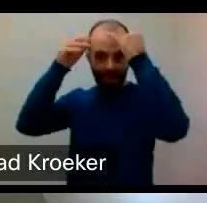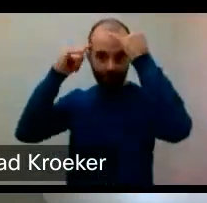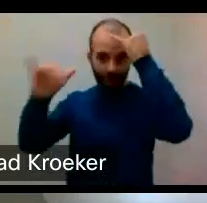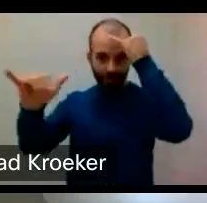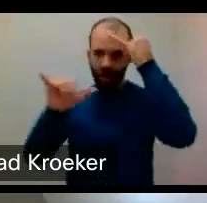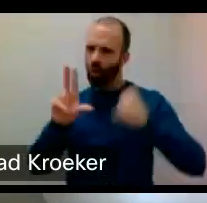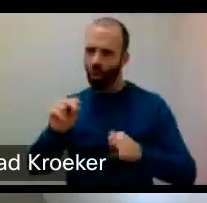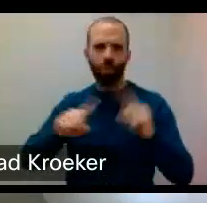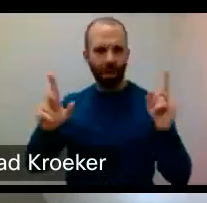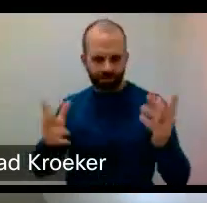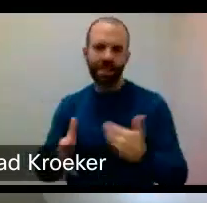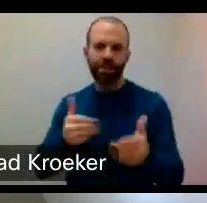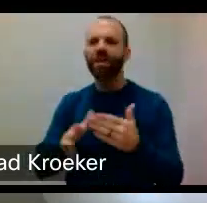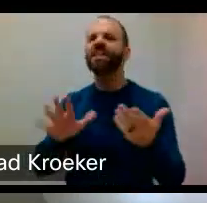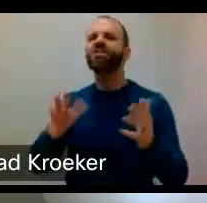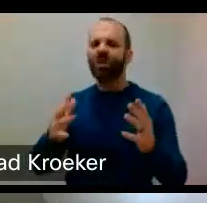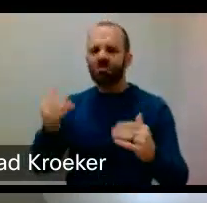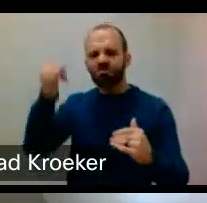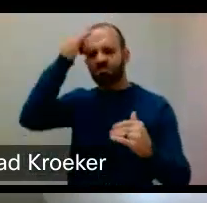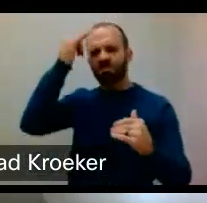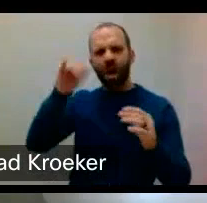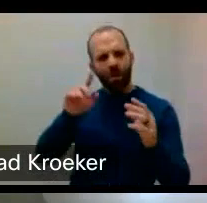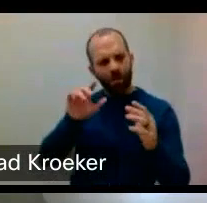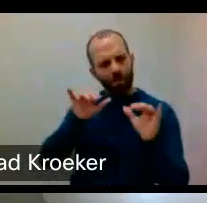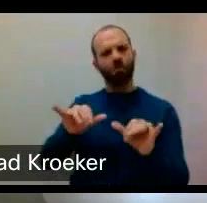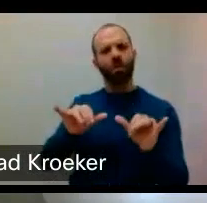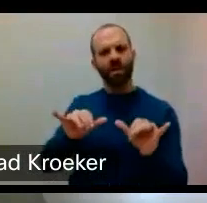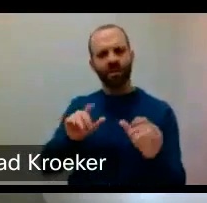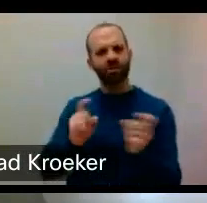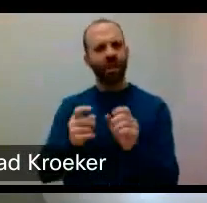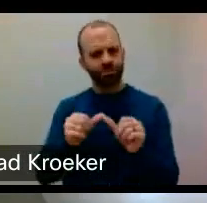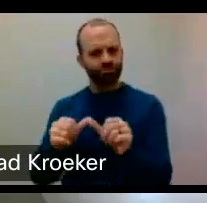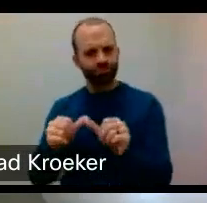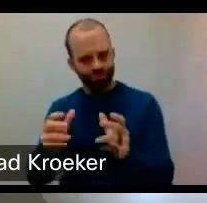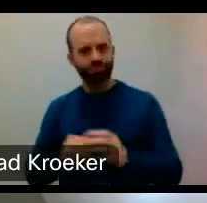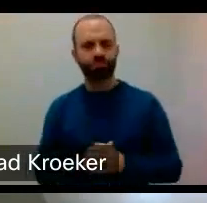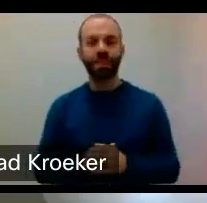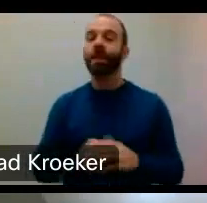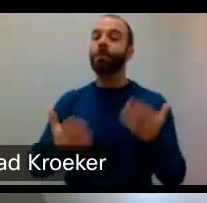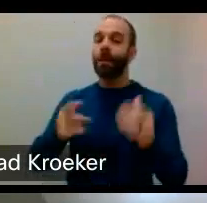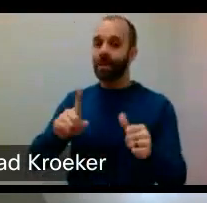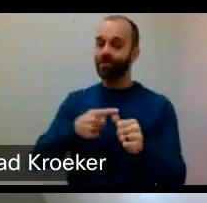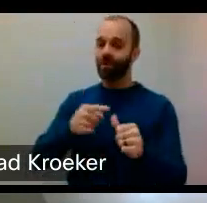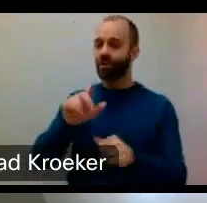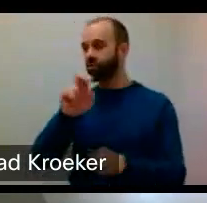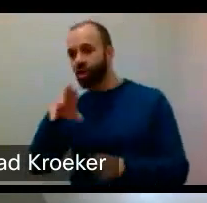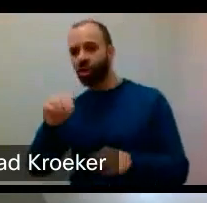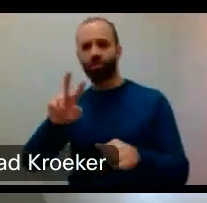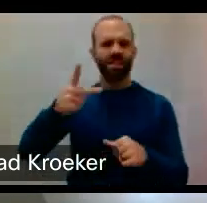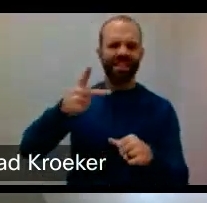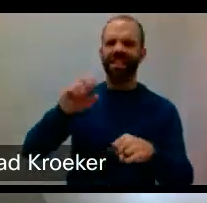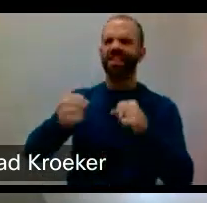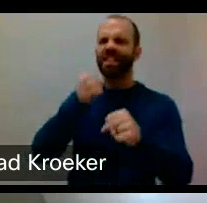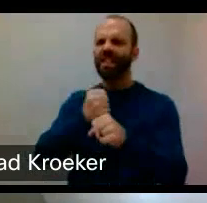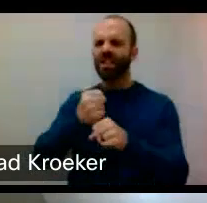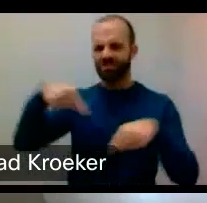resulted from our experiences. So even if you think about if you're in your first term or maybe your second year, what have you